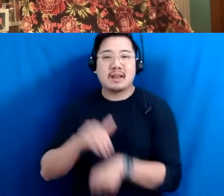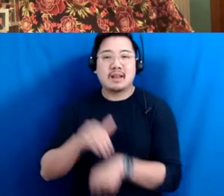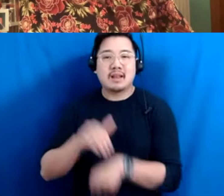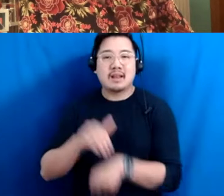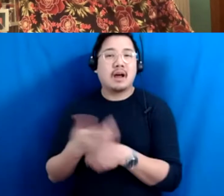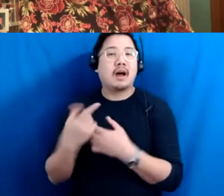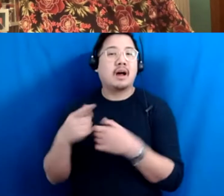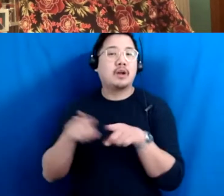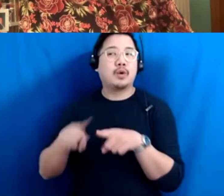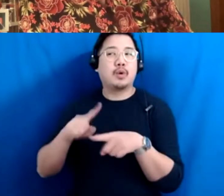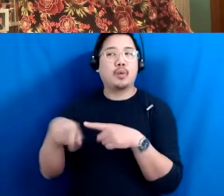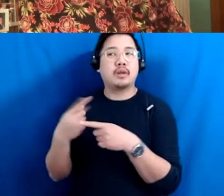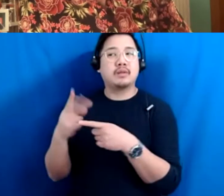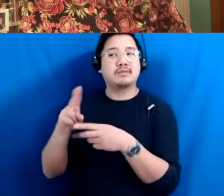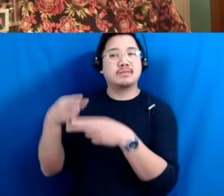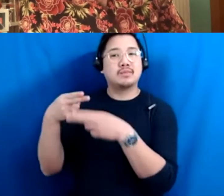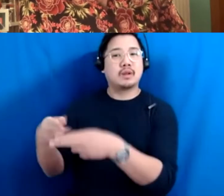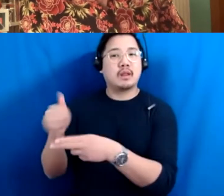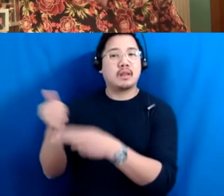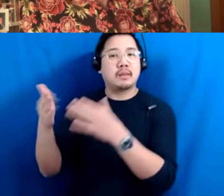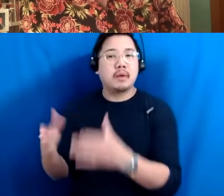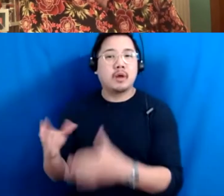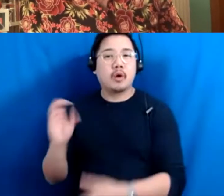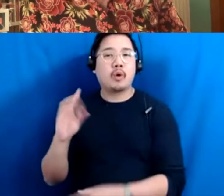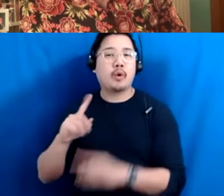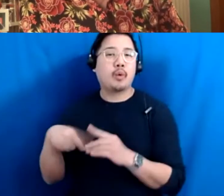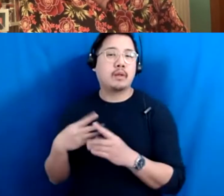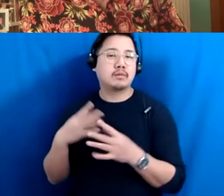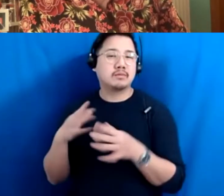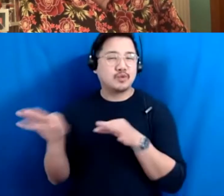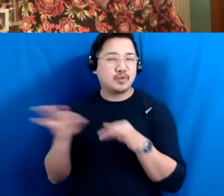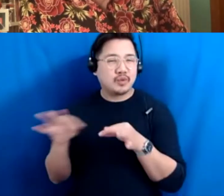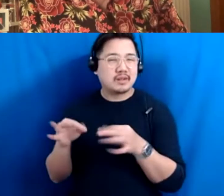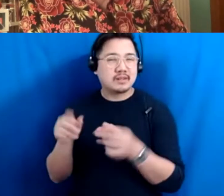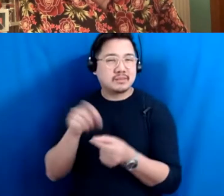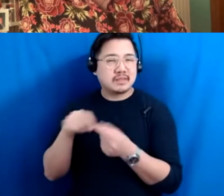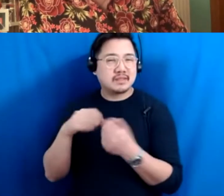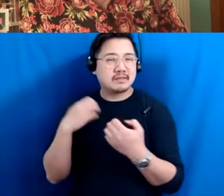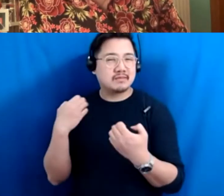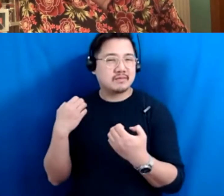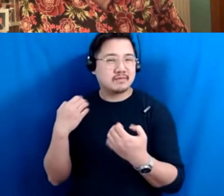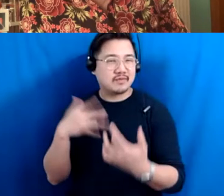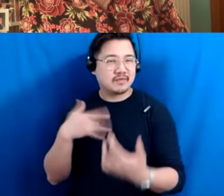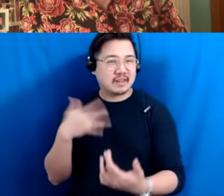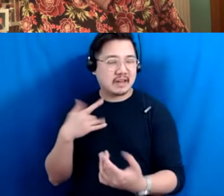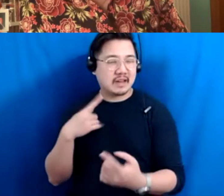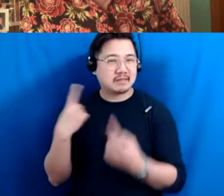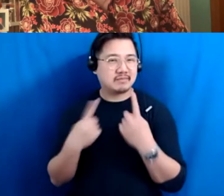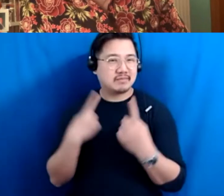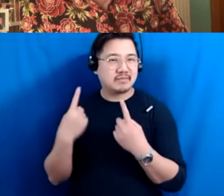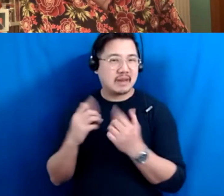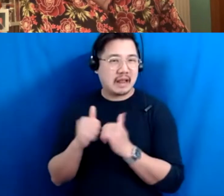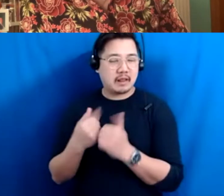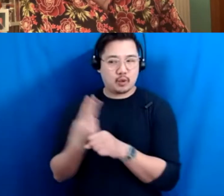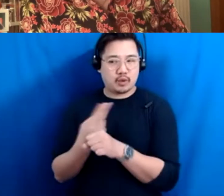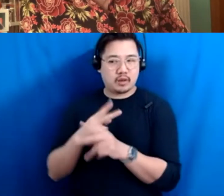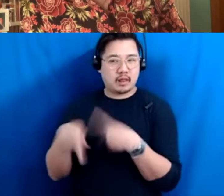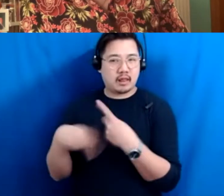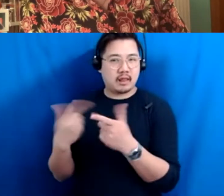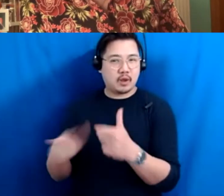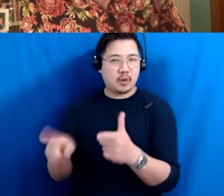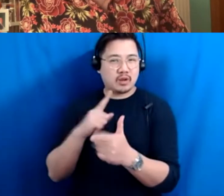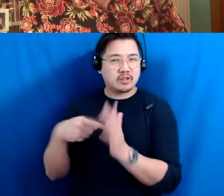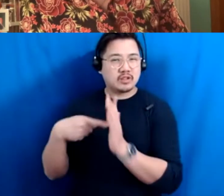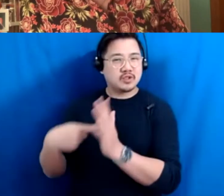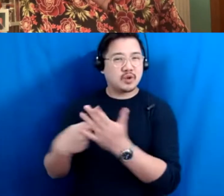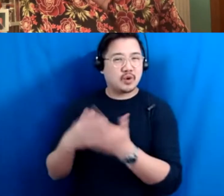specific characters or describe certain feelings. I wonder how that use of language emphasizes the cultural tensions in novels,